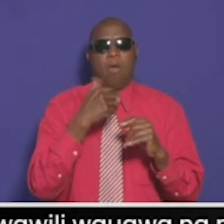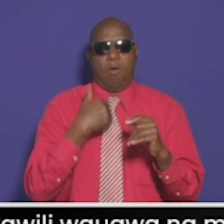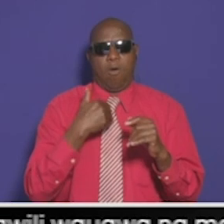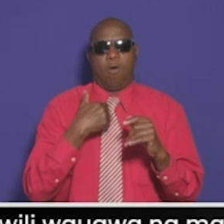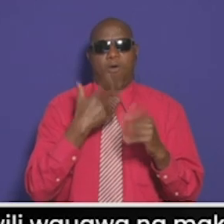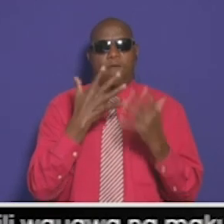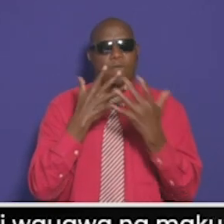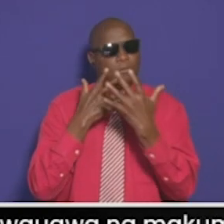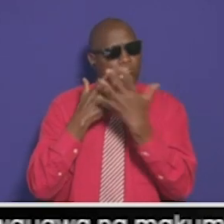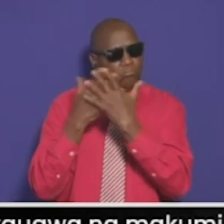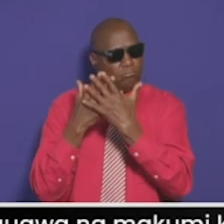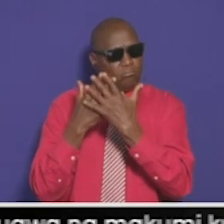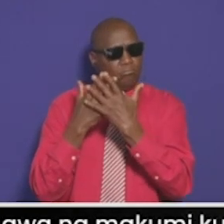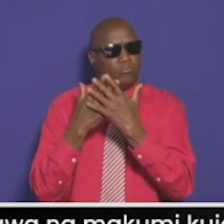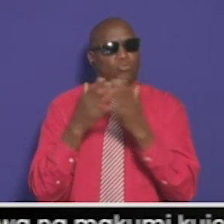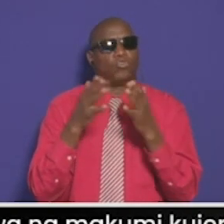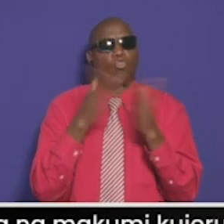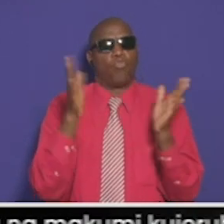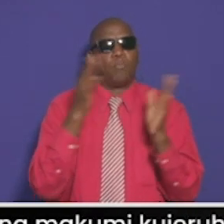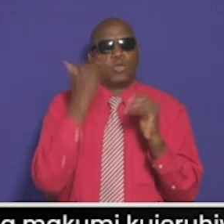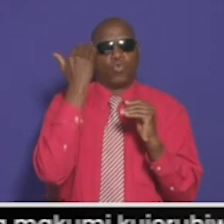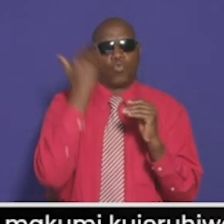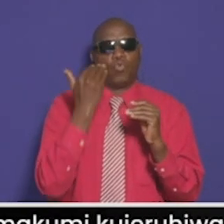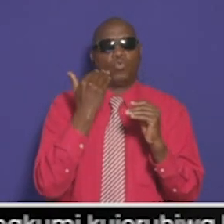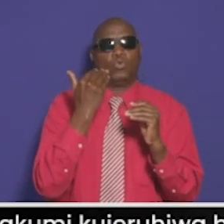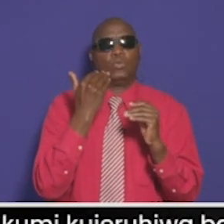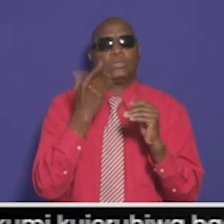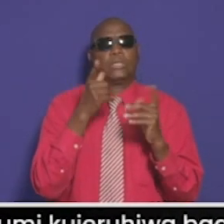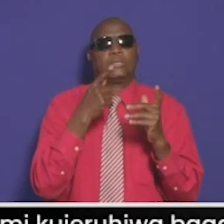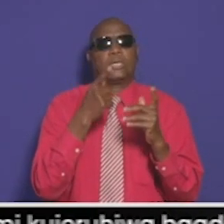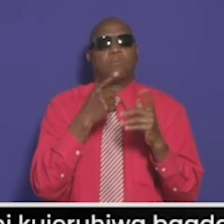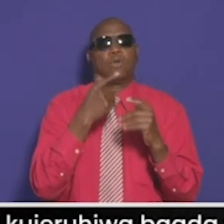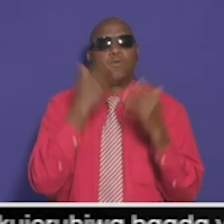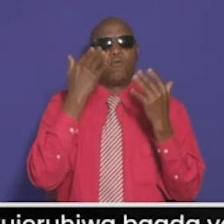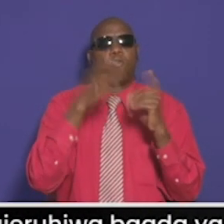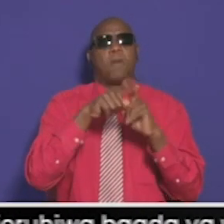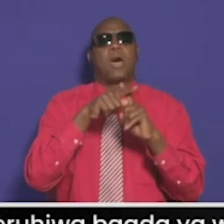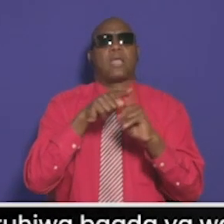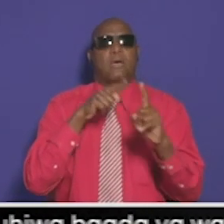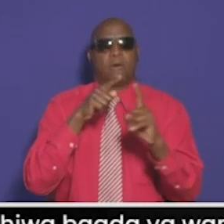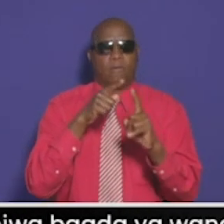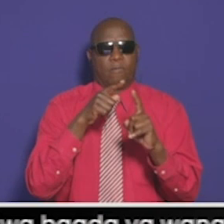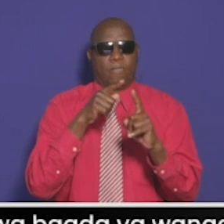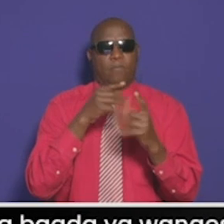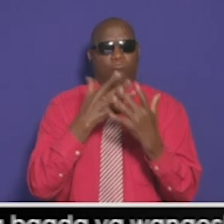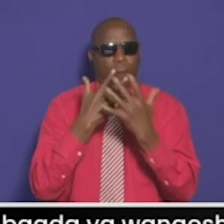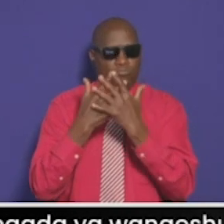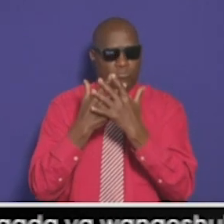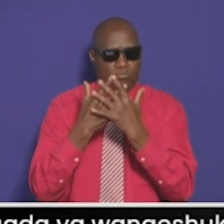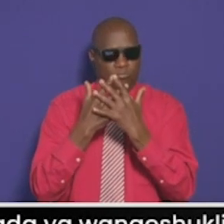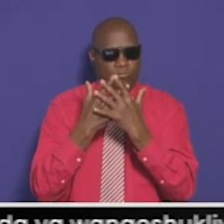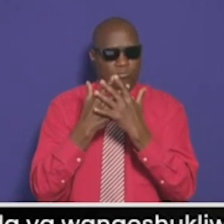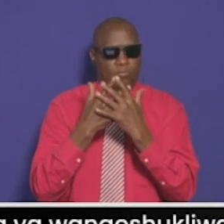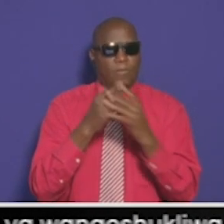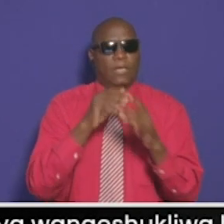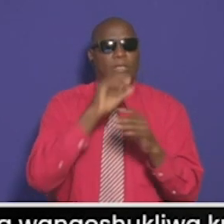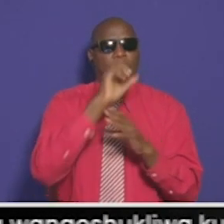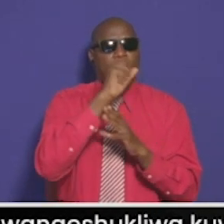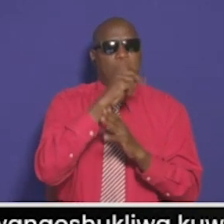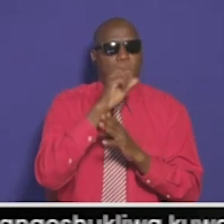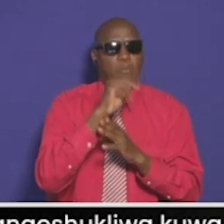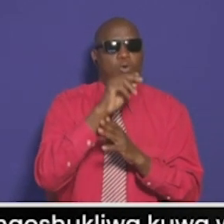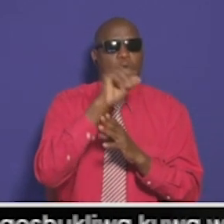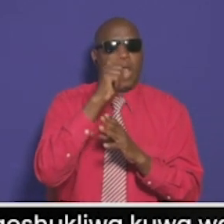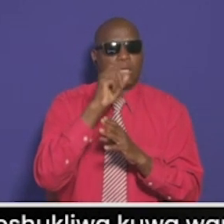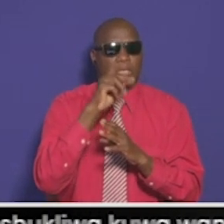na kukabidhiwa na mashtaka ya mauaji. Hata hivyo, hakimu Omide ameamrisha wahasiriwa hao kuzuiliwa shimo la tewa na